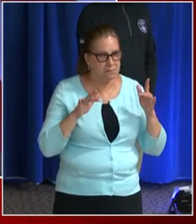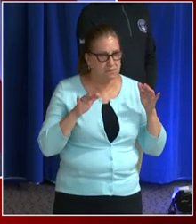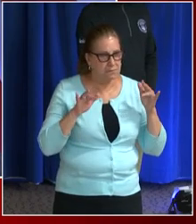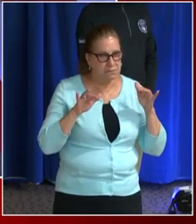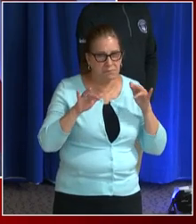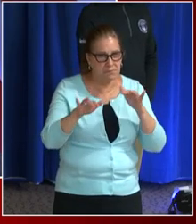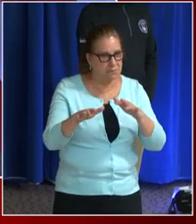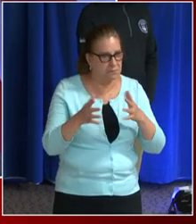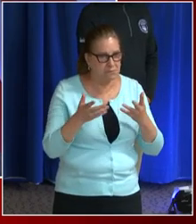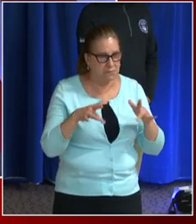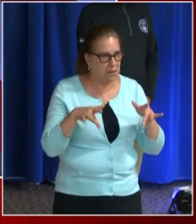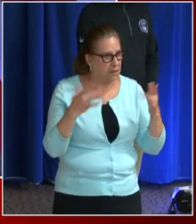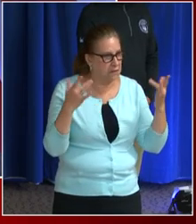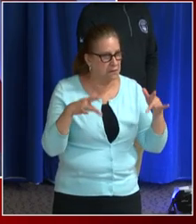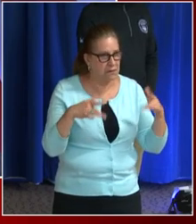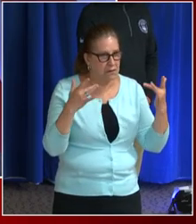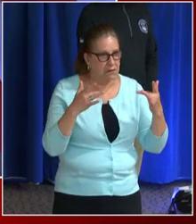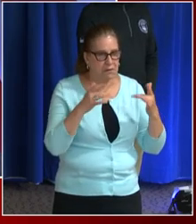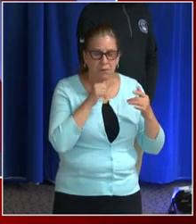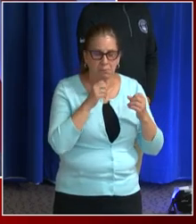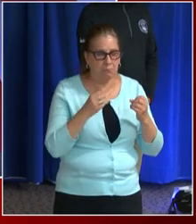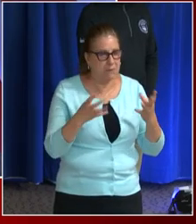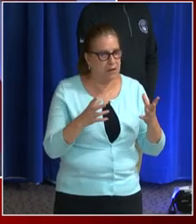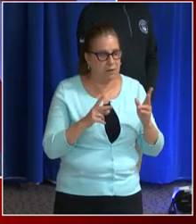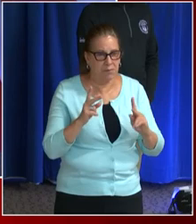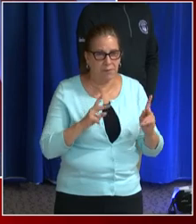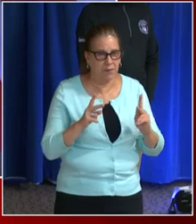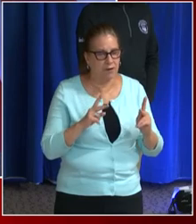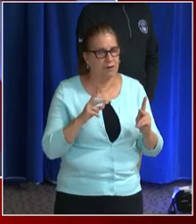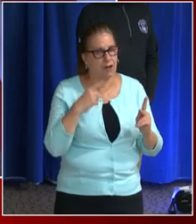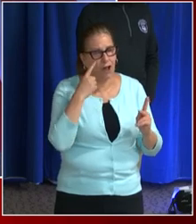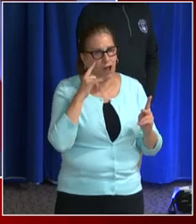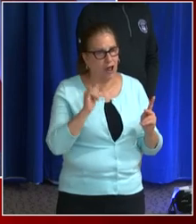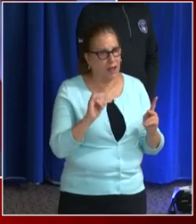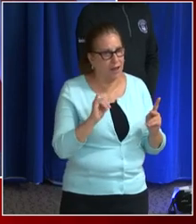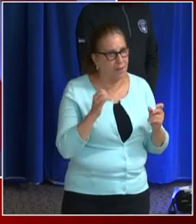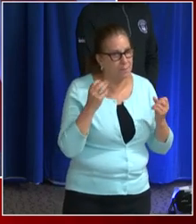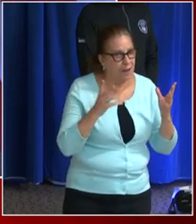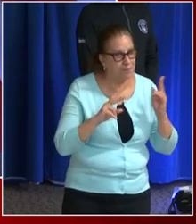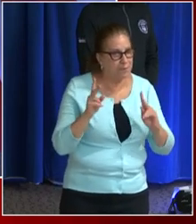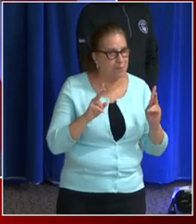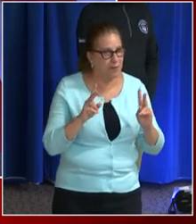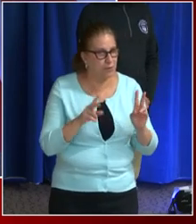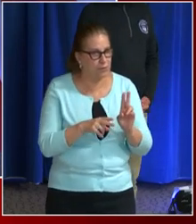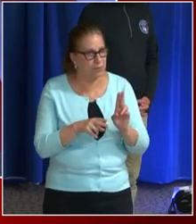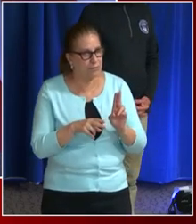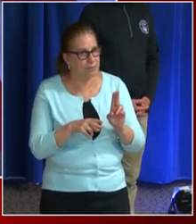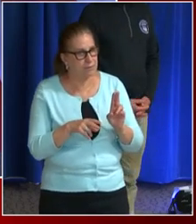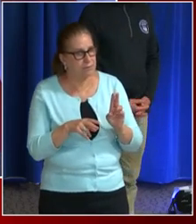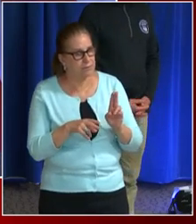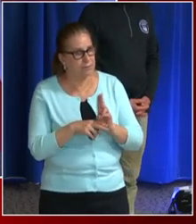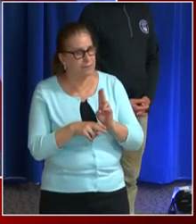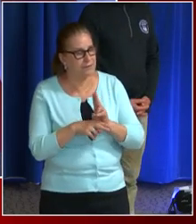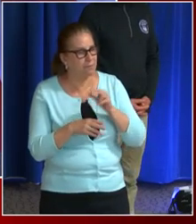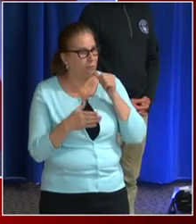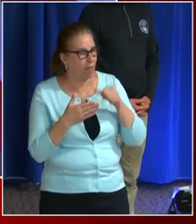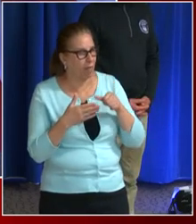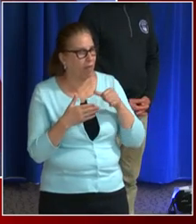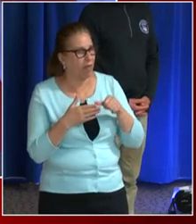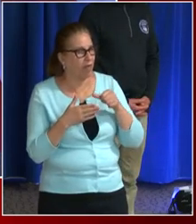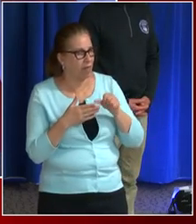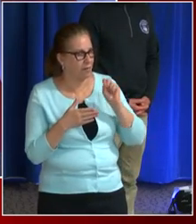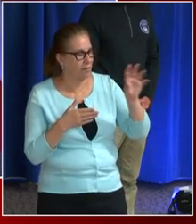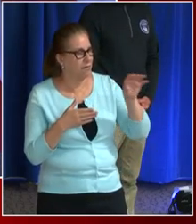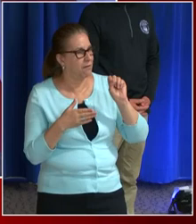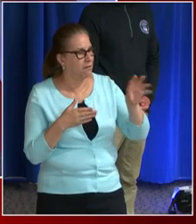this period, which suggests to me that a lot of people are taking advantage of mailing in